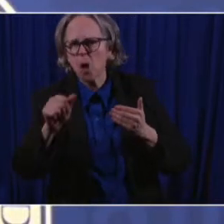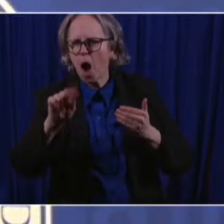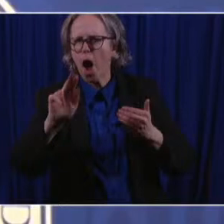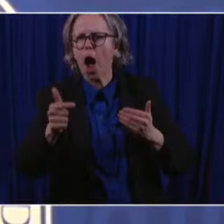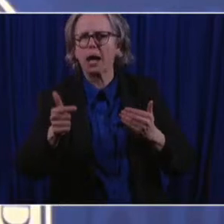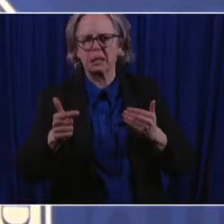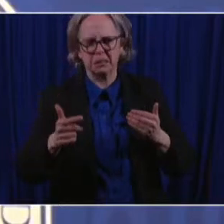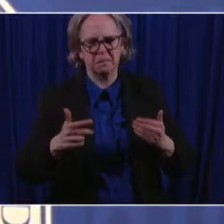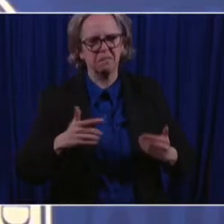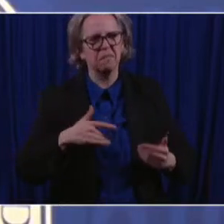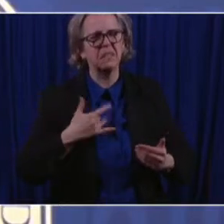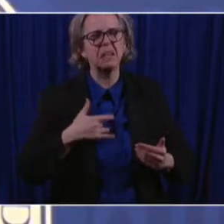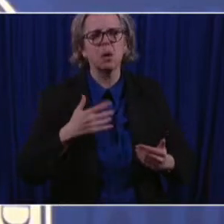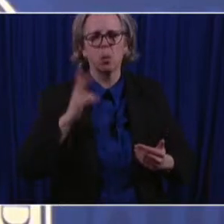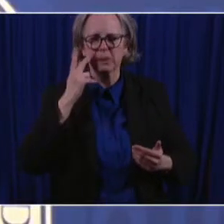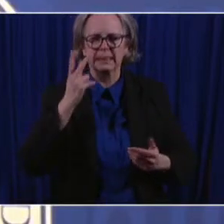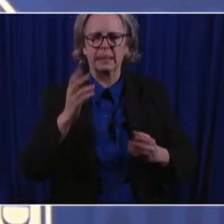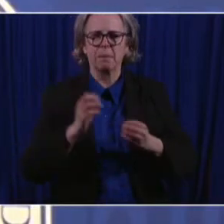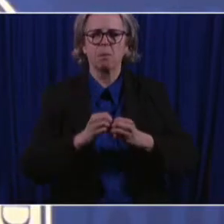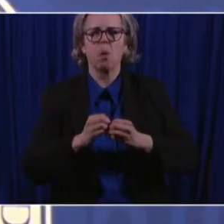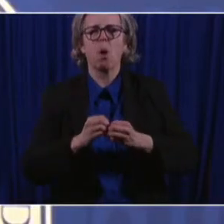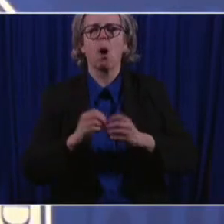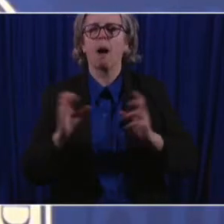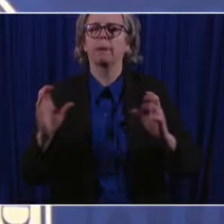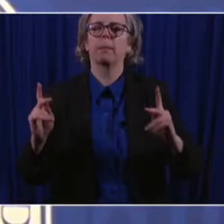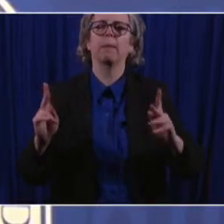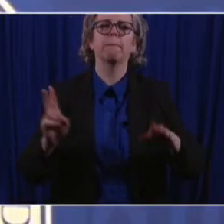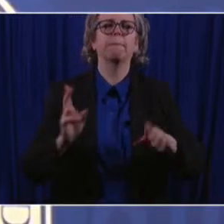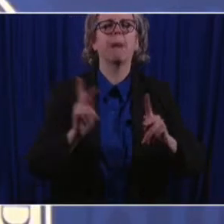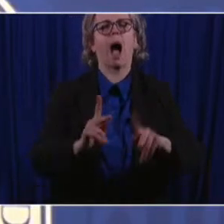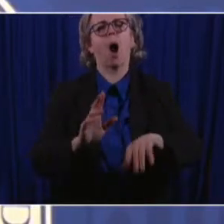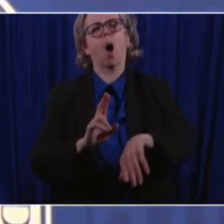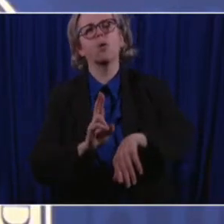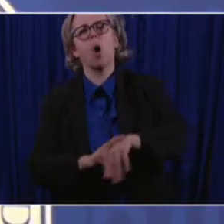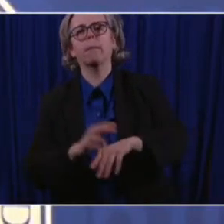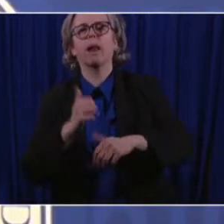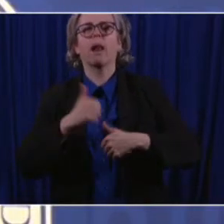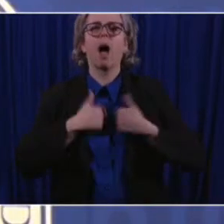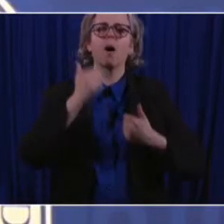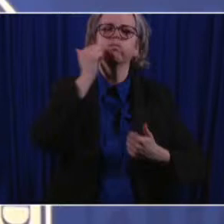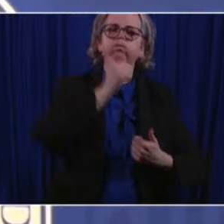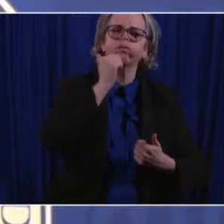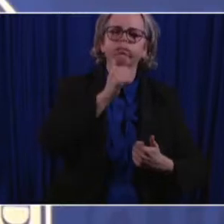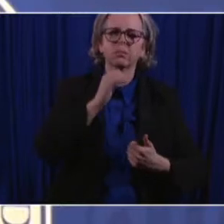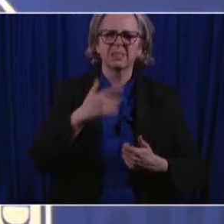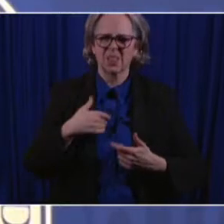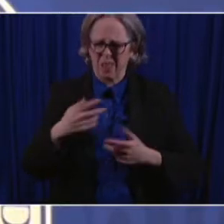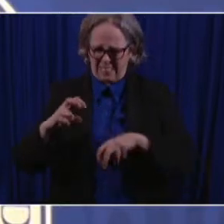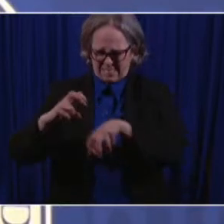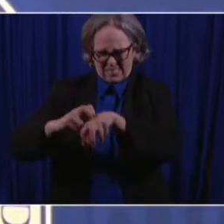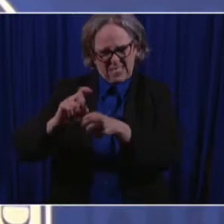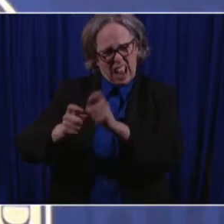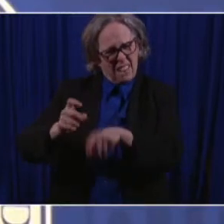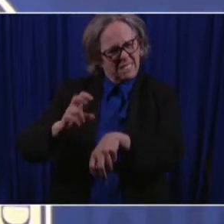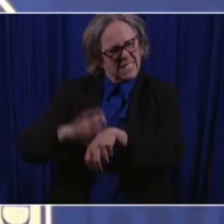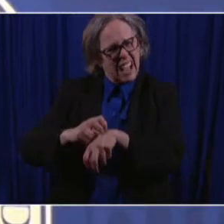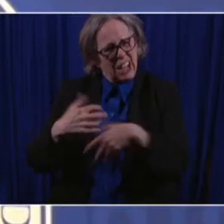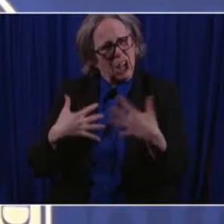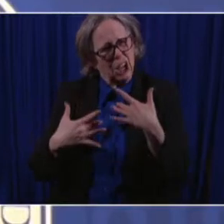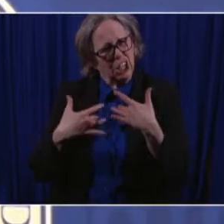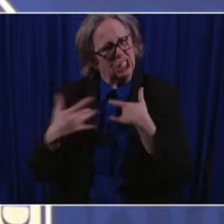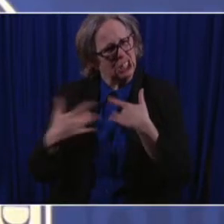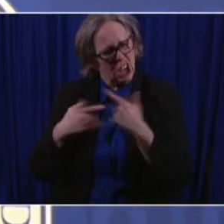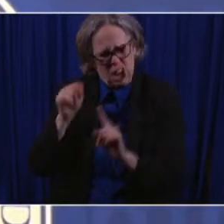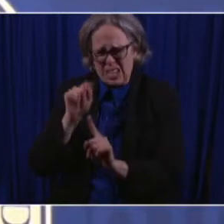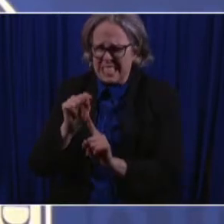this. Unfortunately, with the variants, Governor, I am concerned for our community. Our border, you talked about that. I have